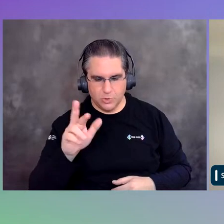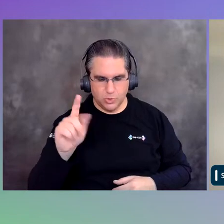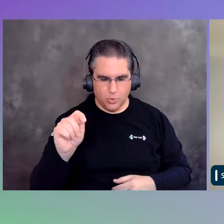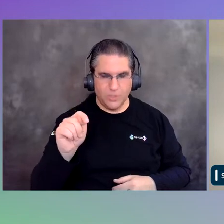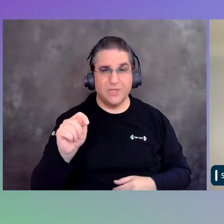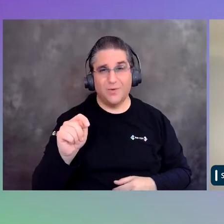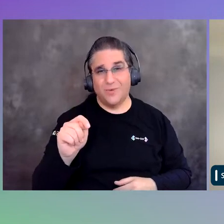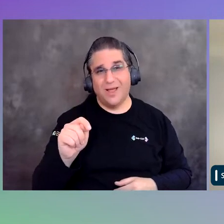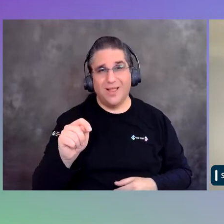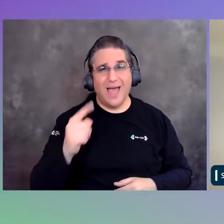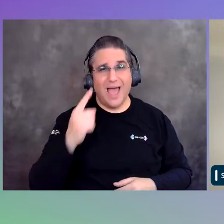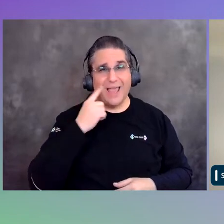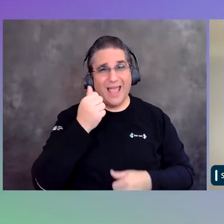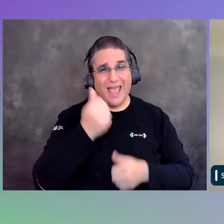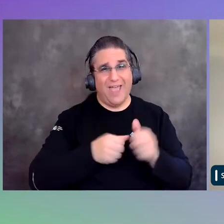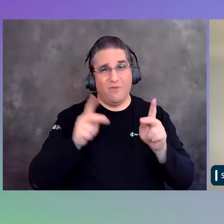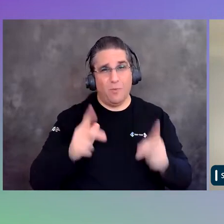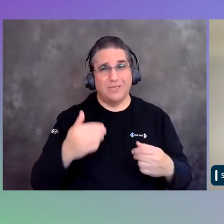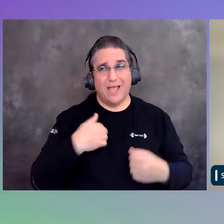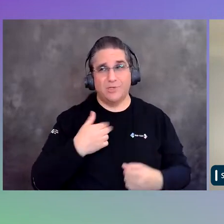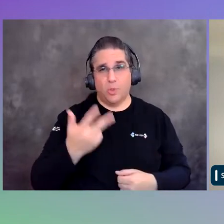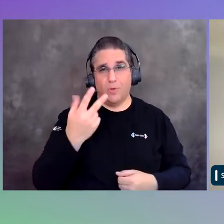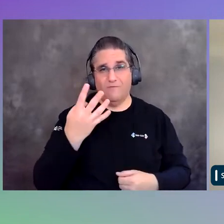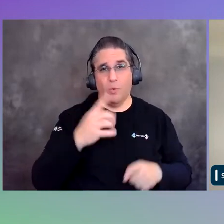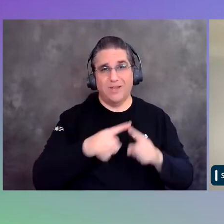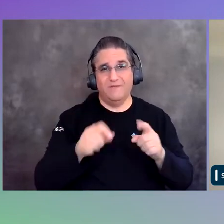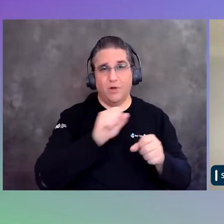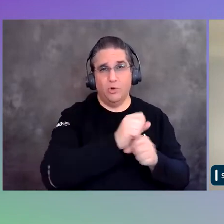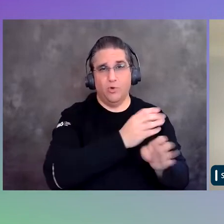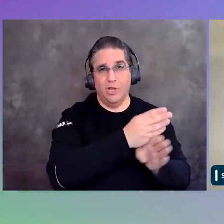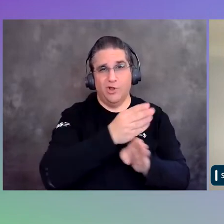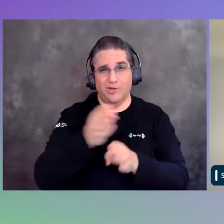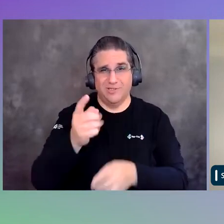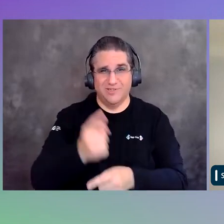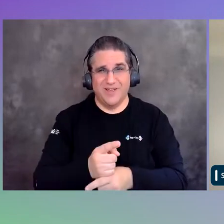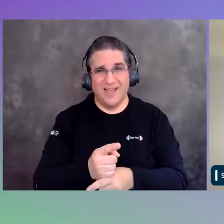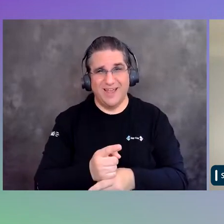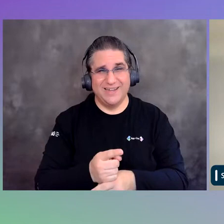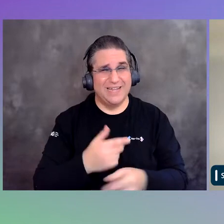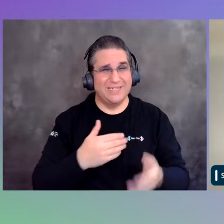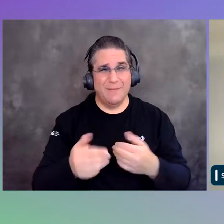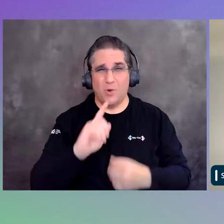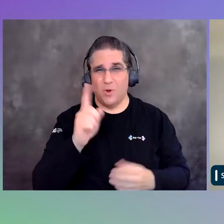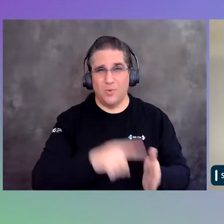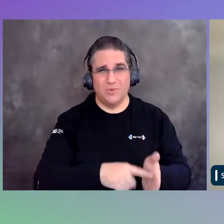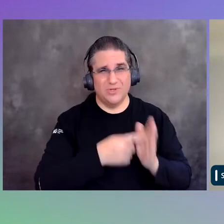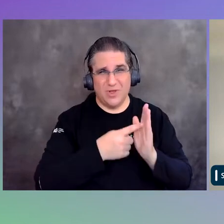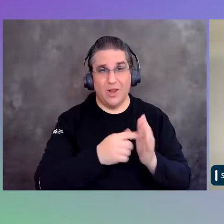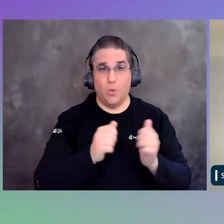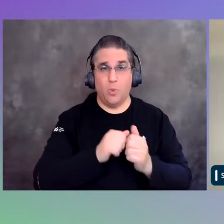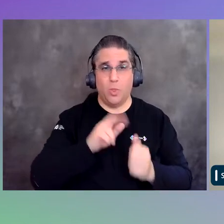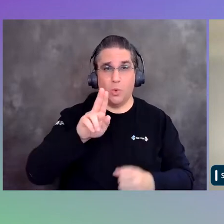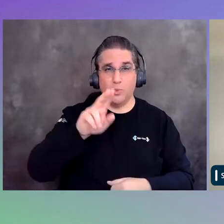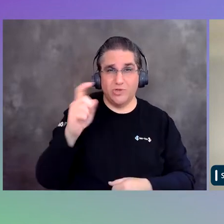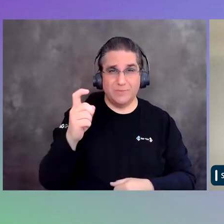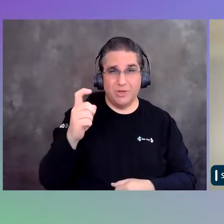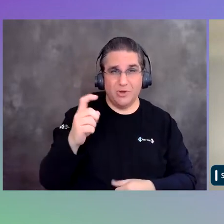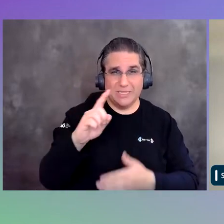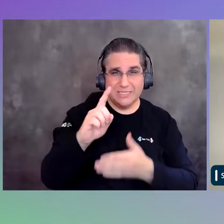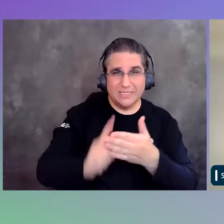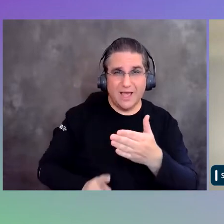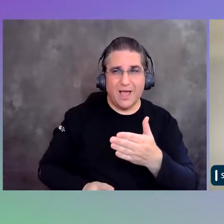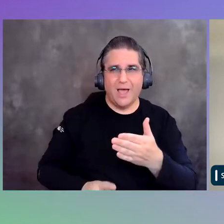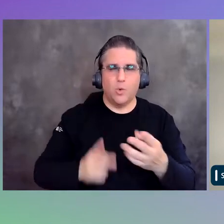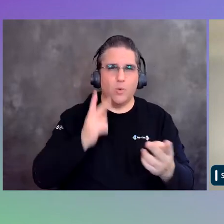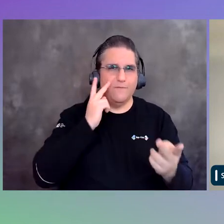has 3 or 4 careers in them, right? So you can easily move, doesn't matter where you started. And I think with a user experience design and visual design, there's a